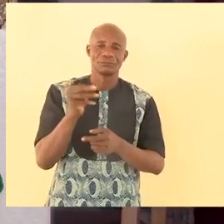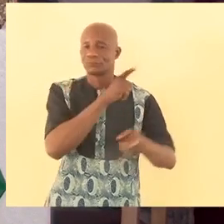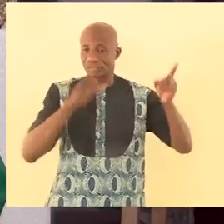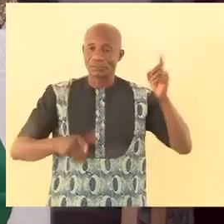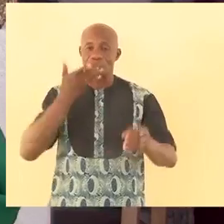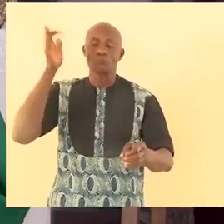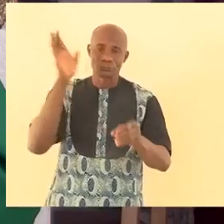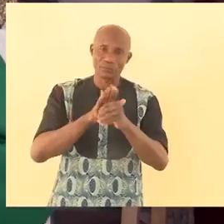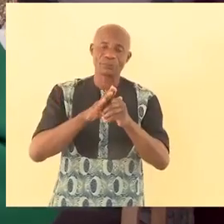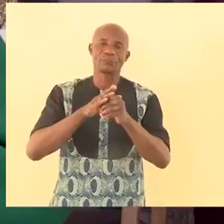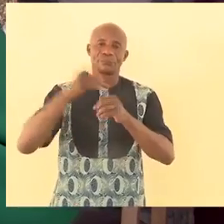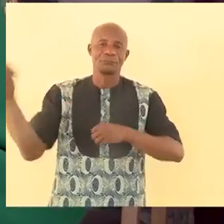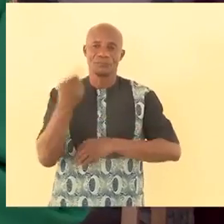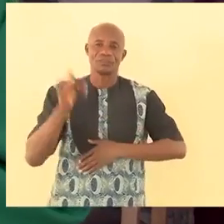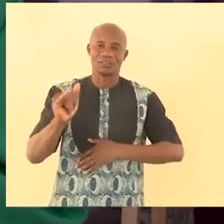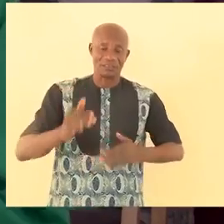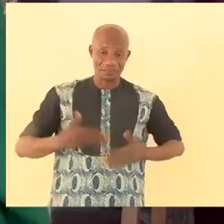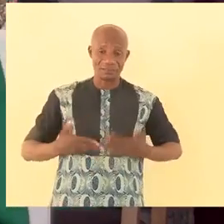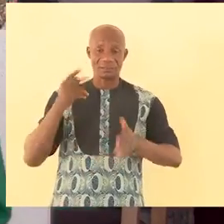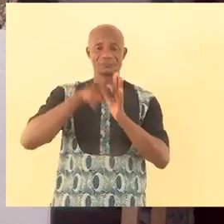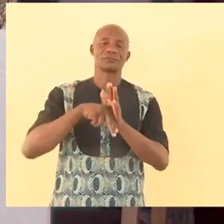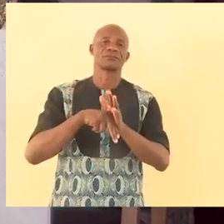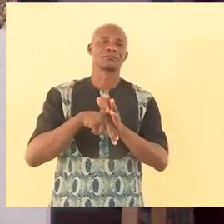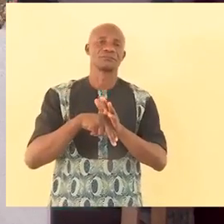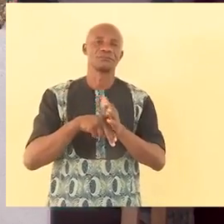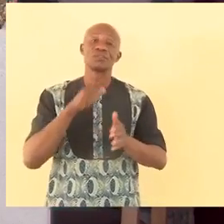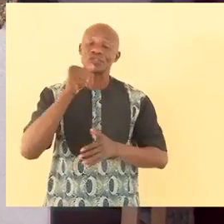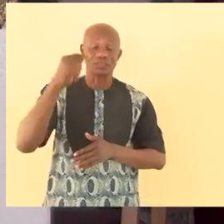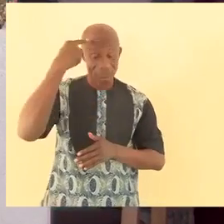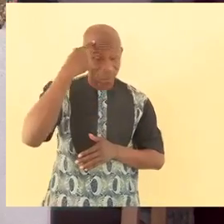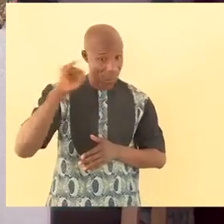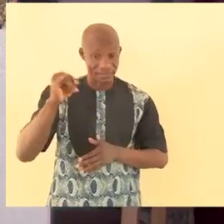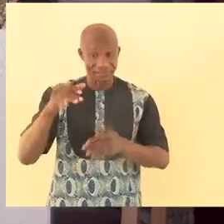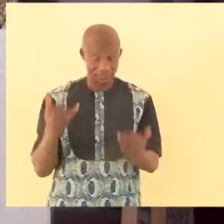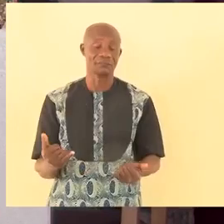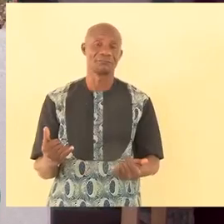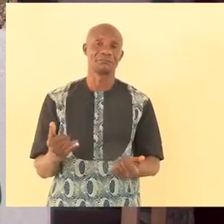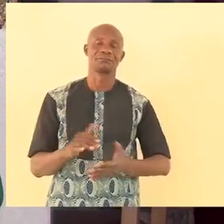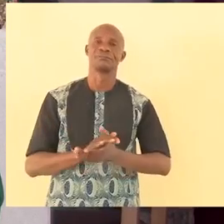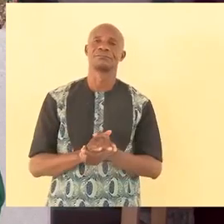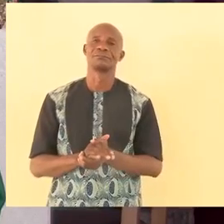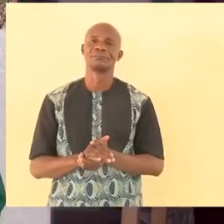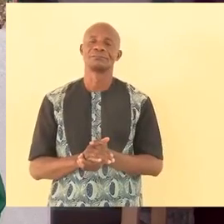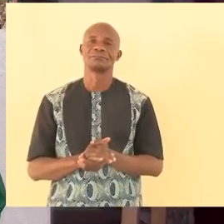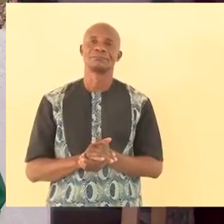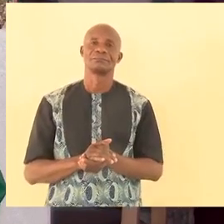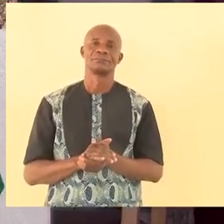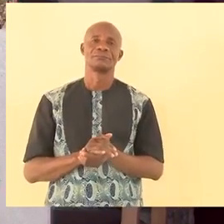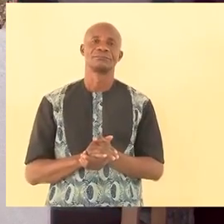To them, the Lord promises eternal happiness regardless of their present circumstances.